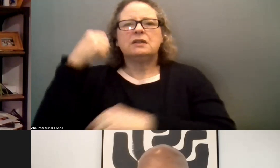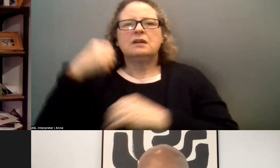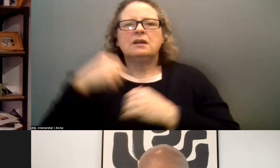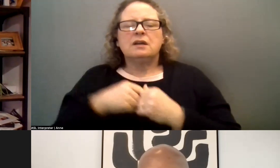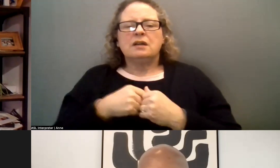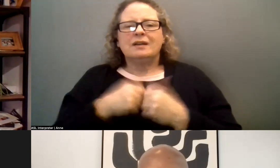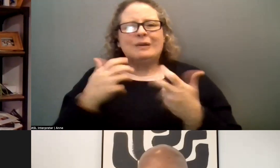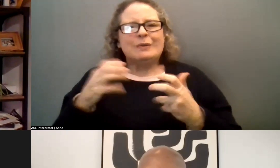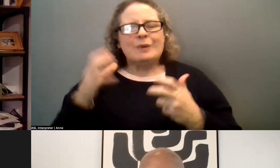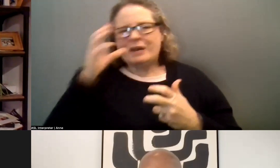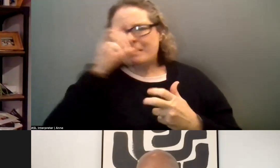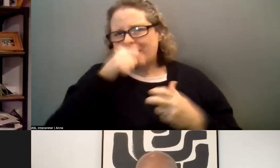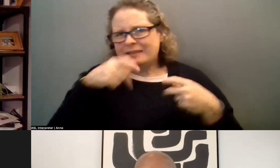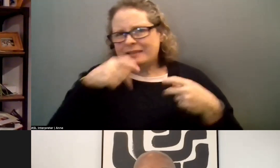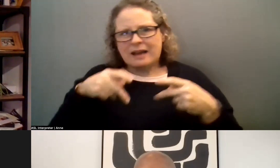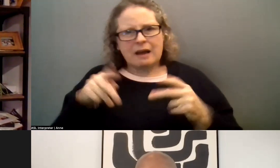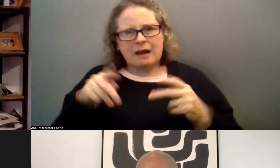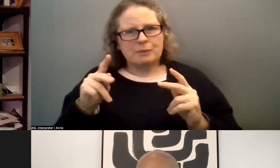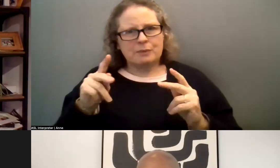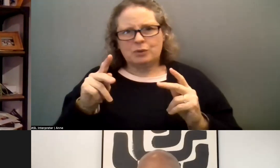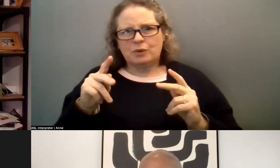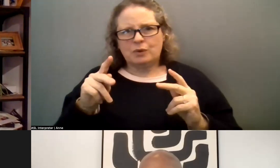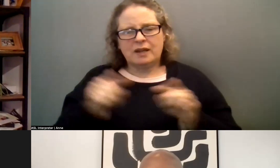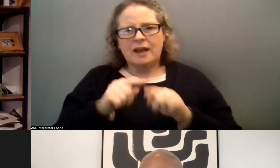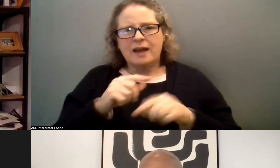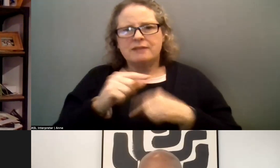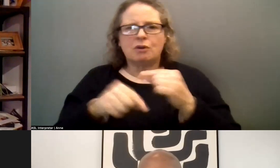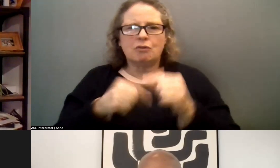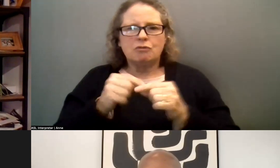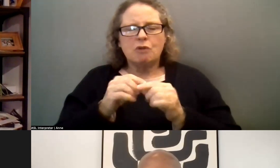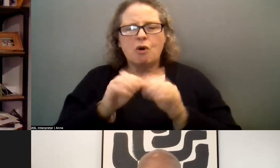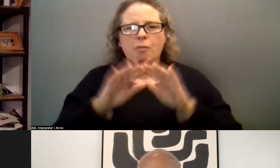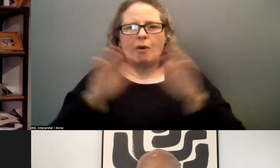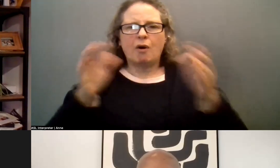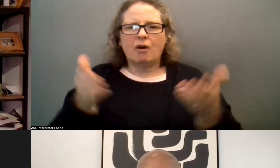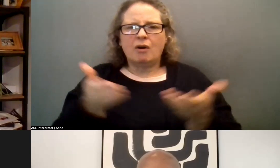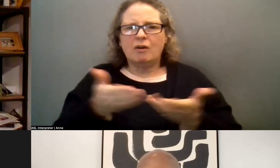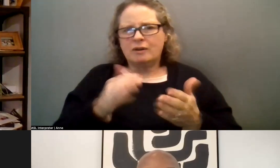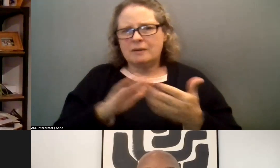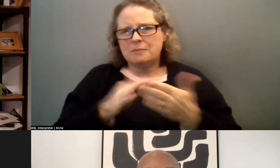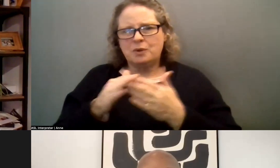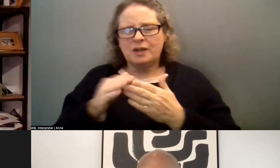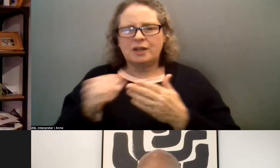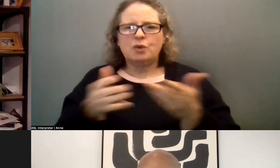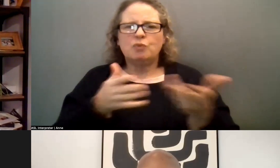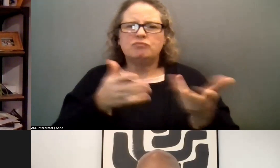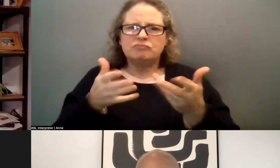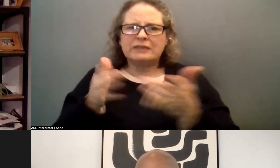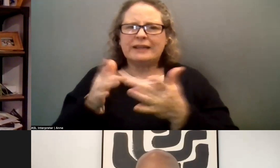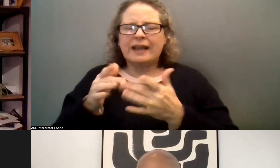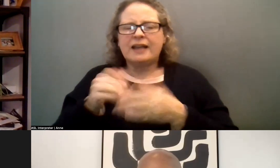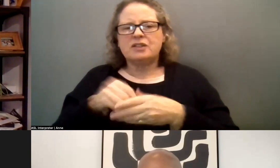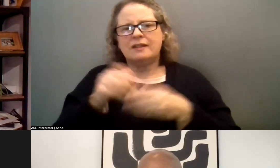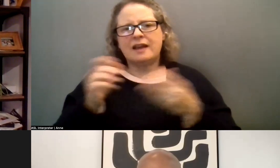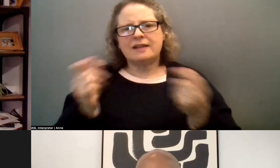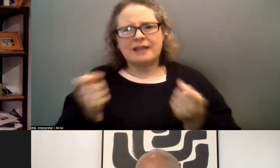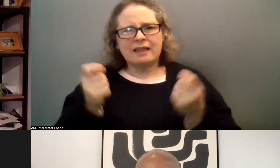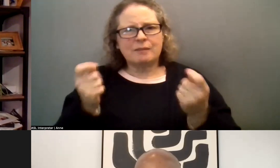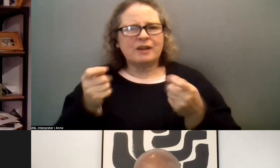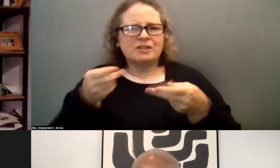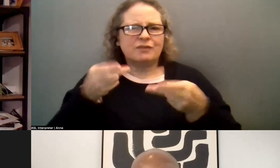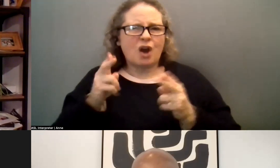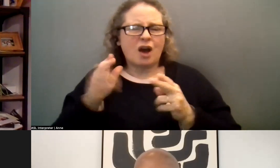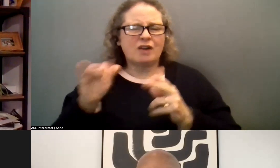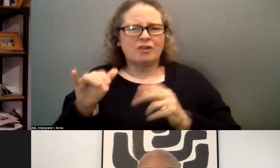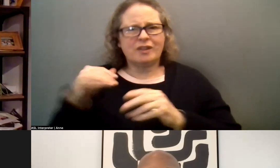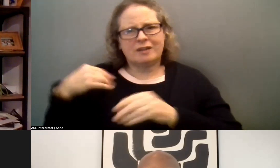the opportunity as a global community to engage in that celebration and honoring of a legacy. So I think